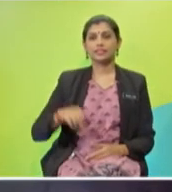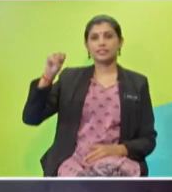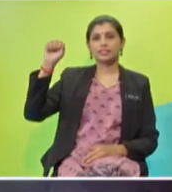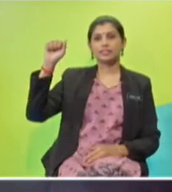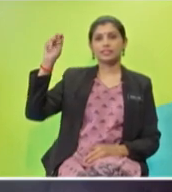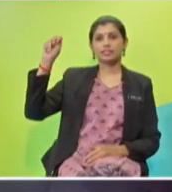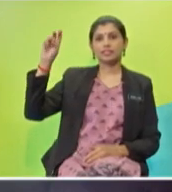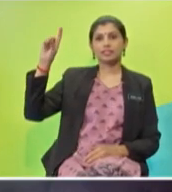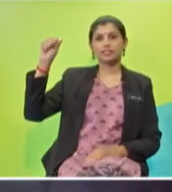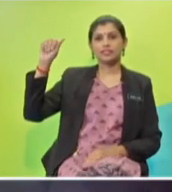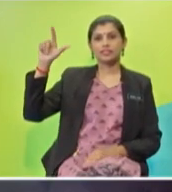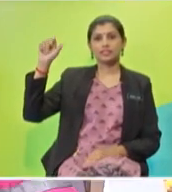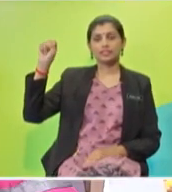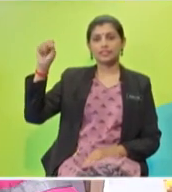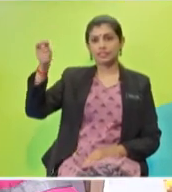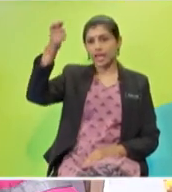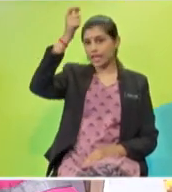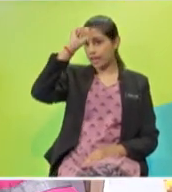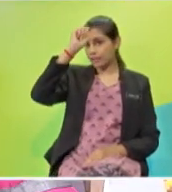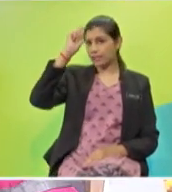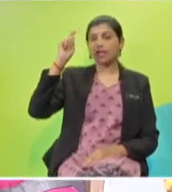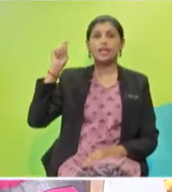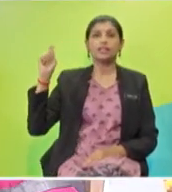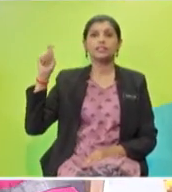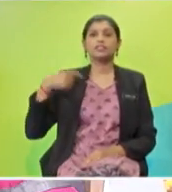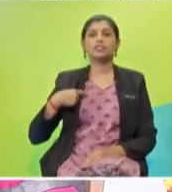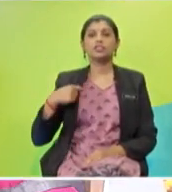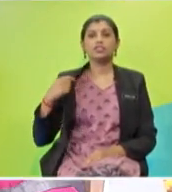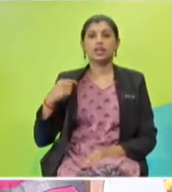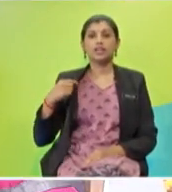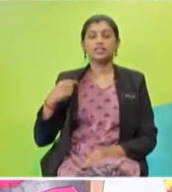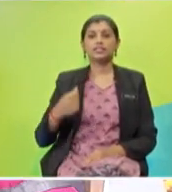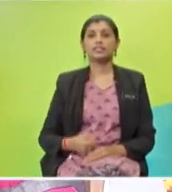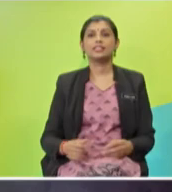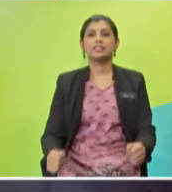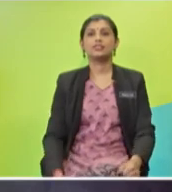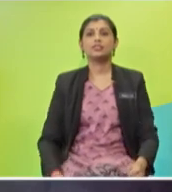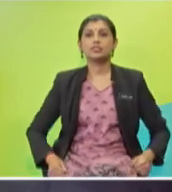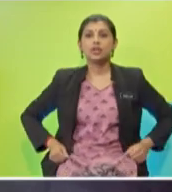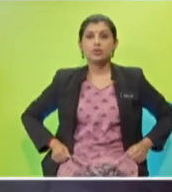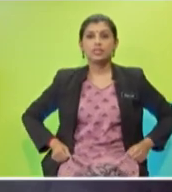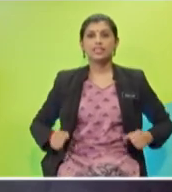cap and t-shirt. Okay. We also have trousers